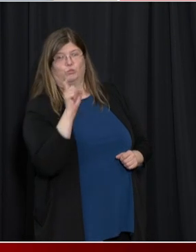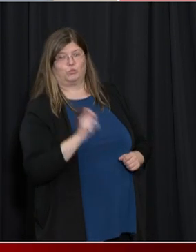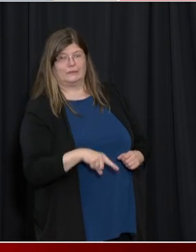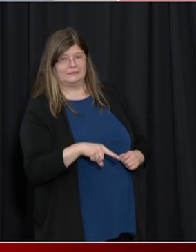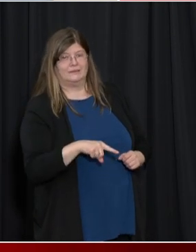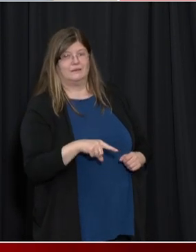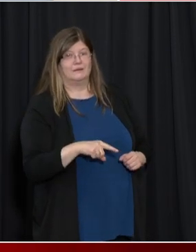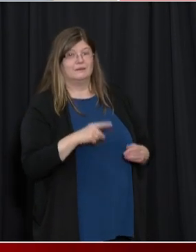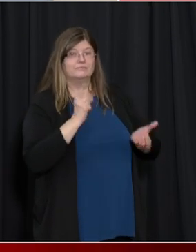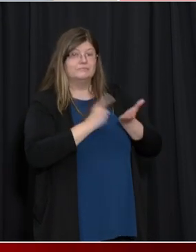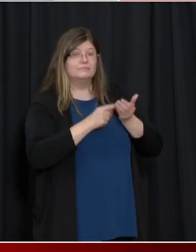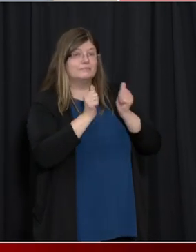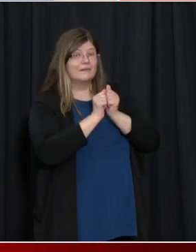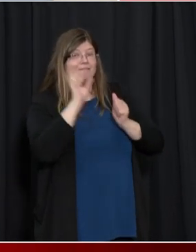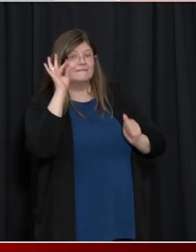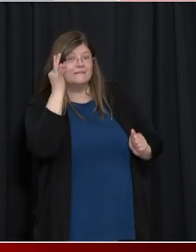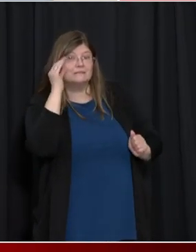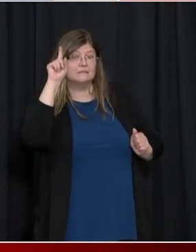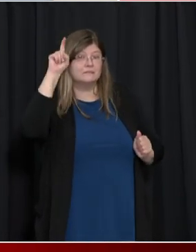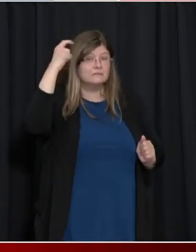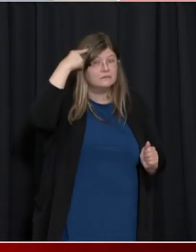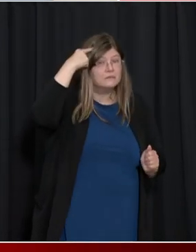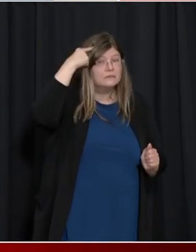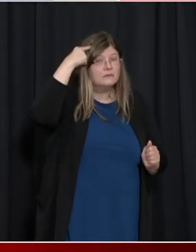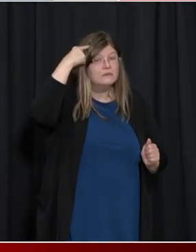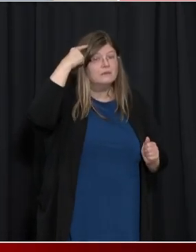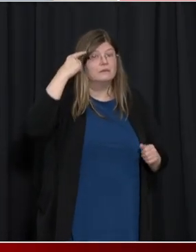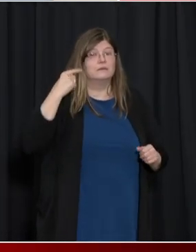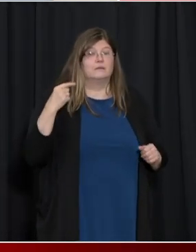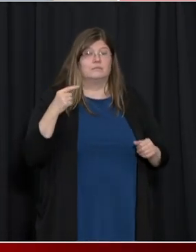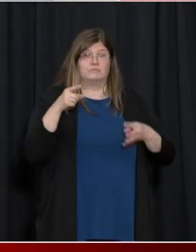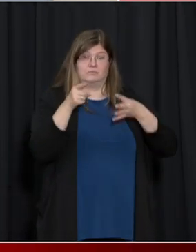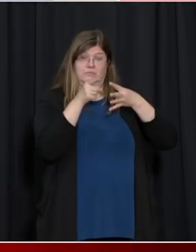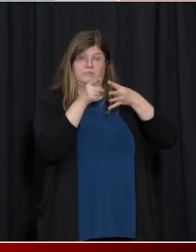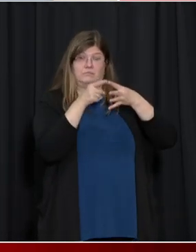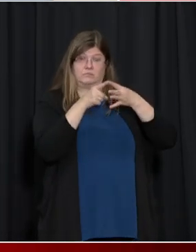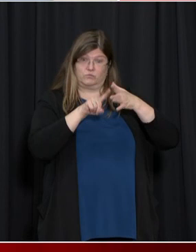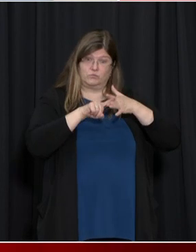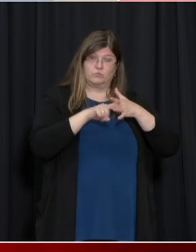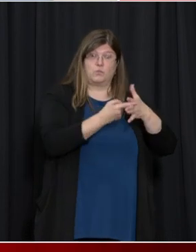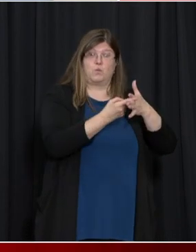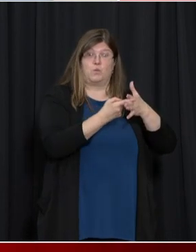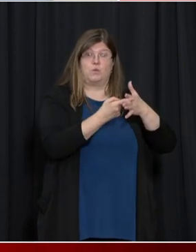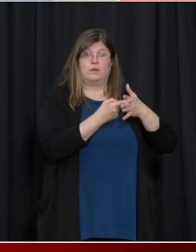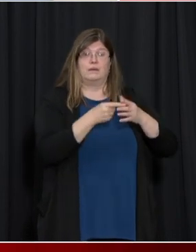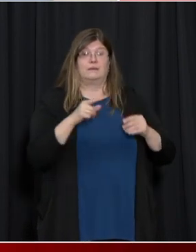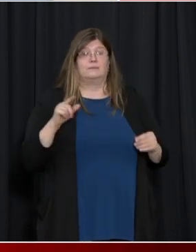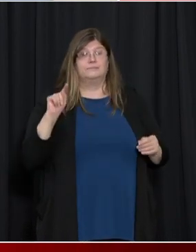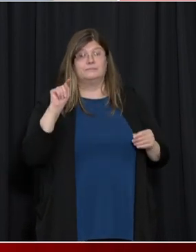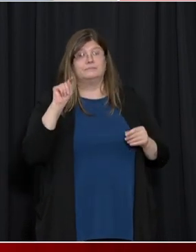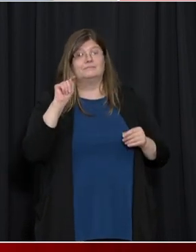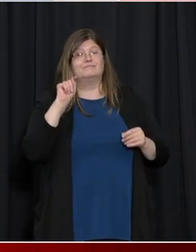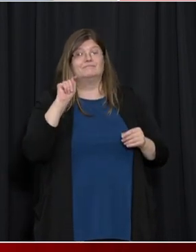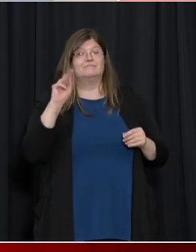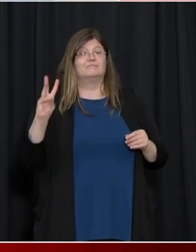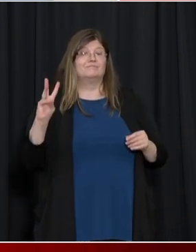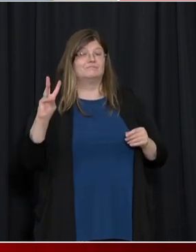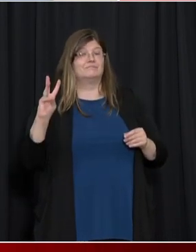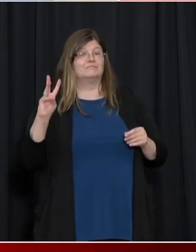about going into phase one and telecommuting for federal employees? And it's strongly recommended under